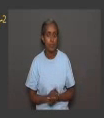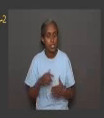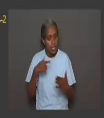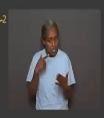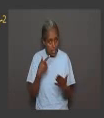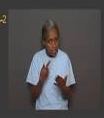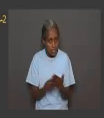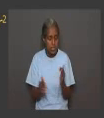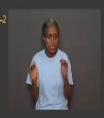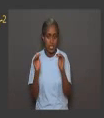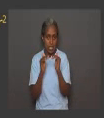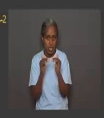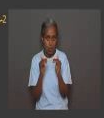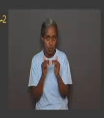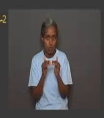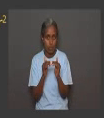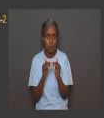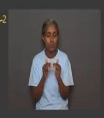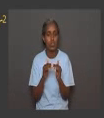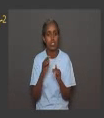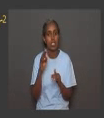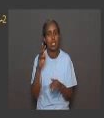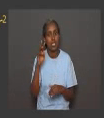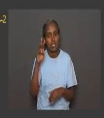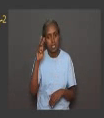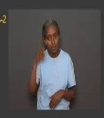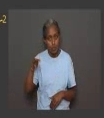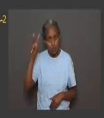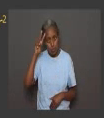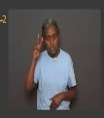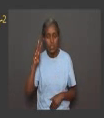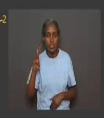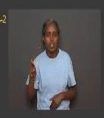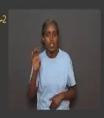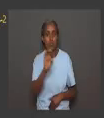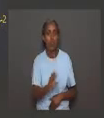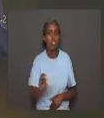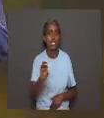This is equal to the squared radius of the circle.